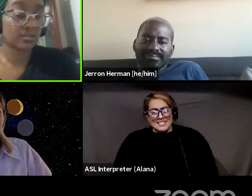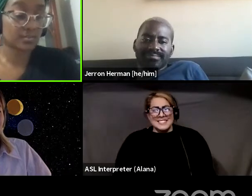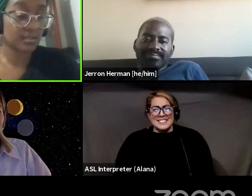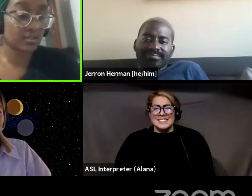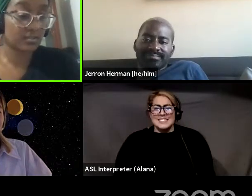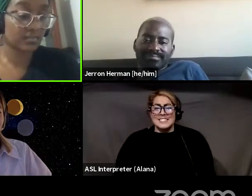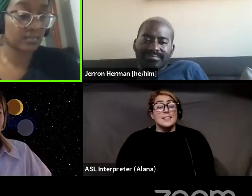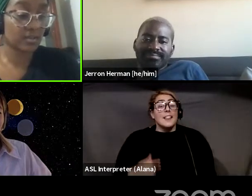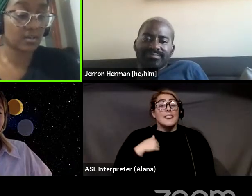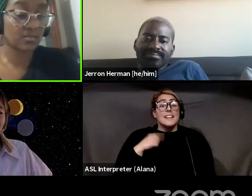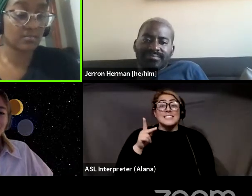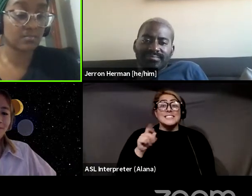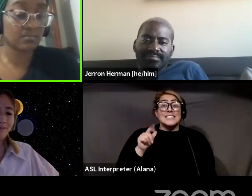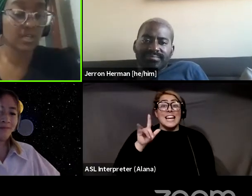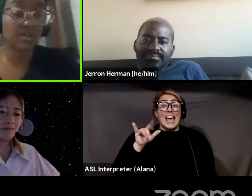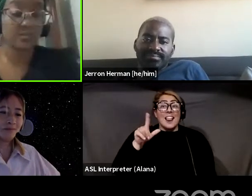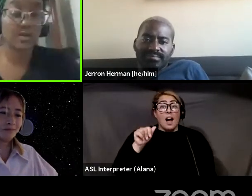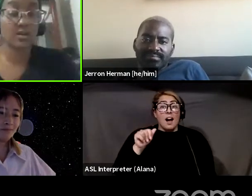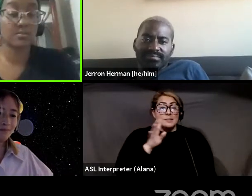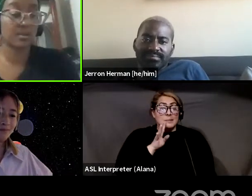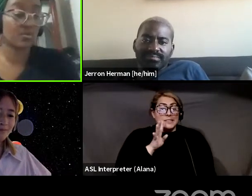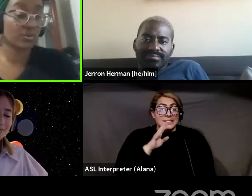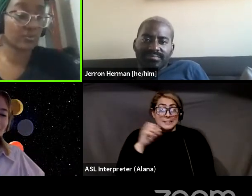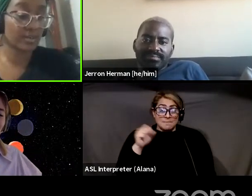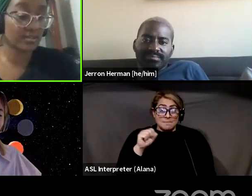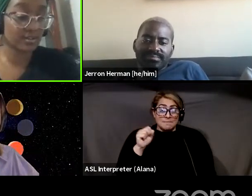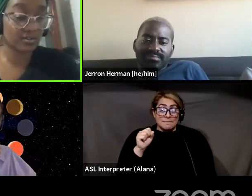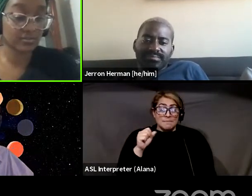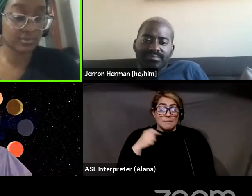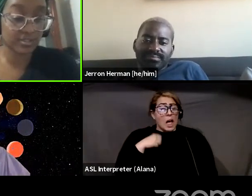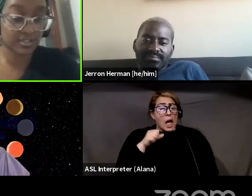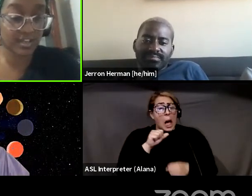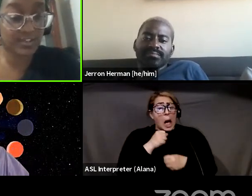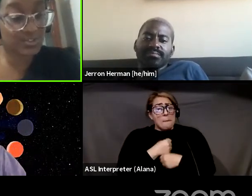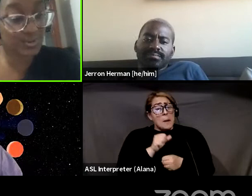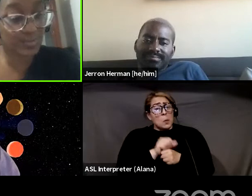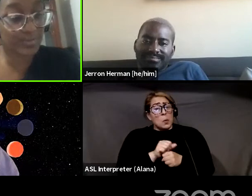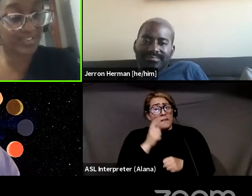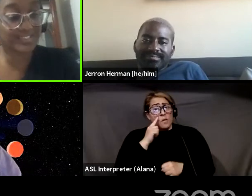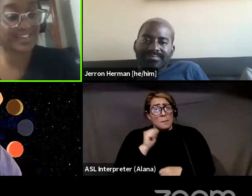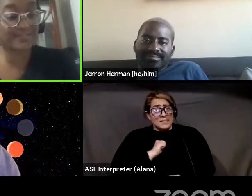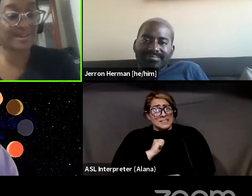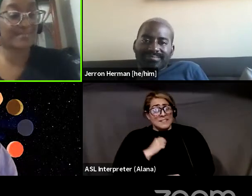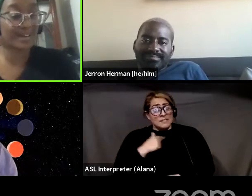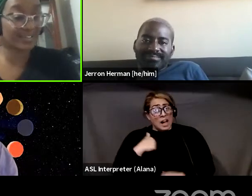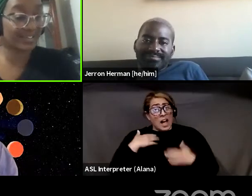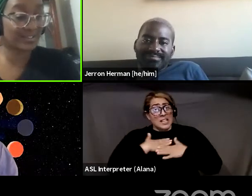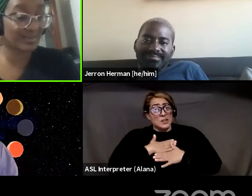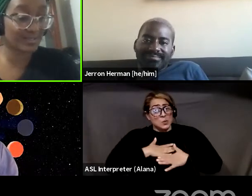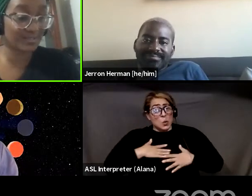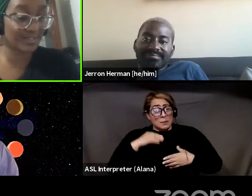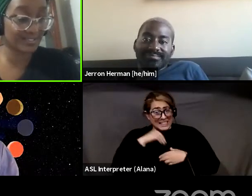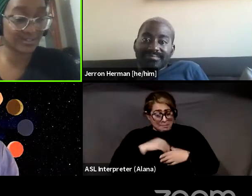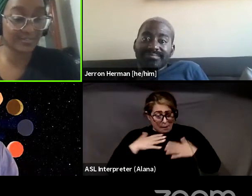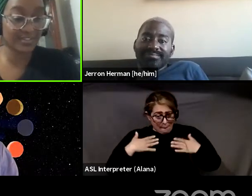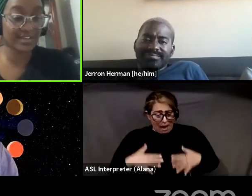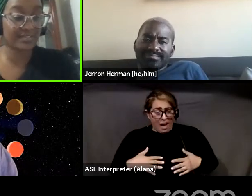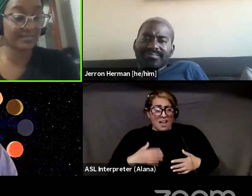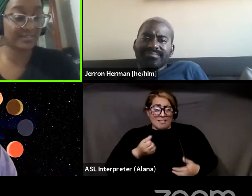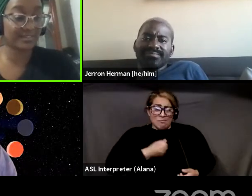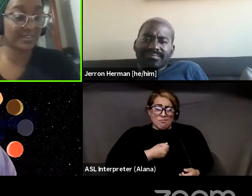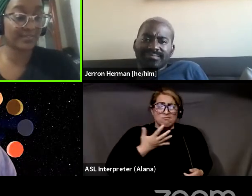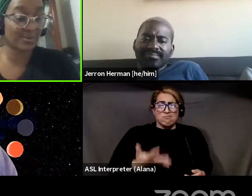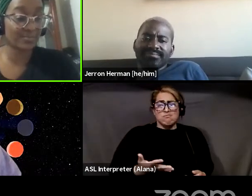This is Kayla speaking. I make work for myself because I enjoy being inside of my body and expressing myself